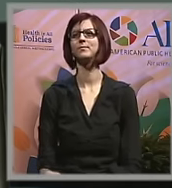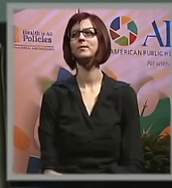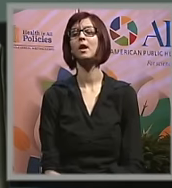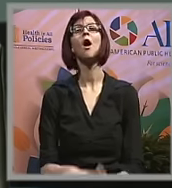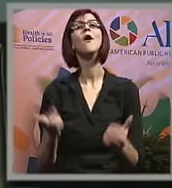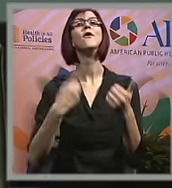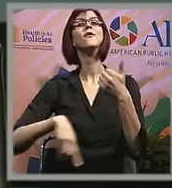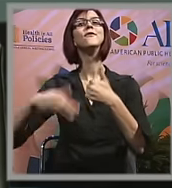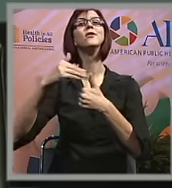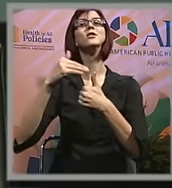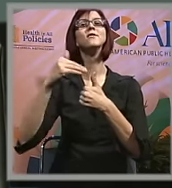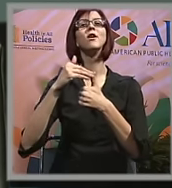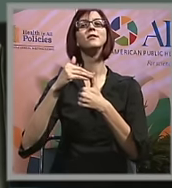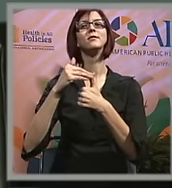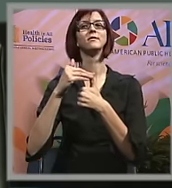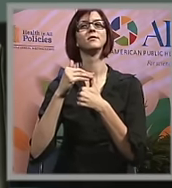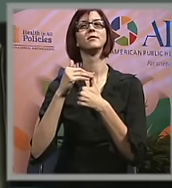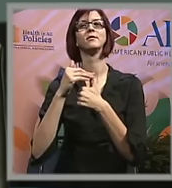First of all,